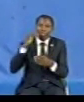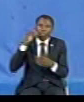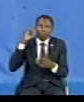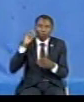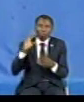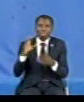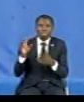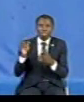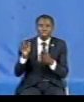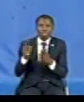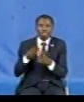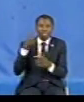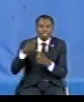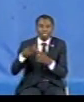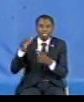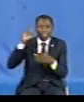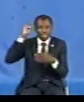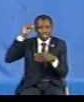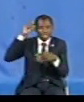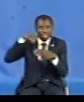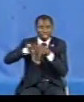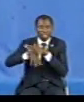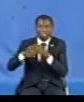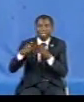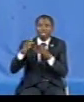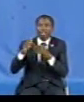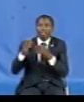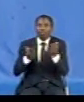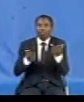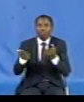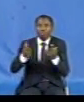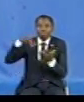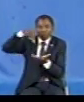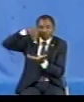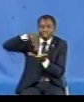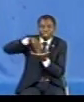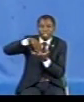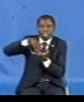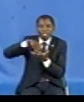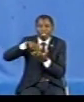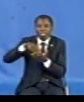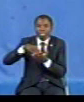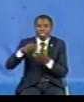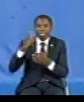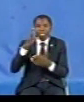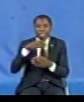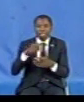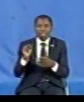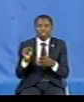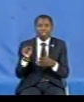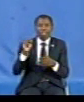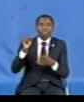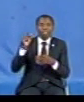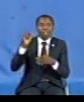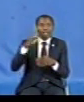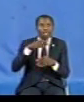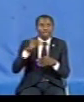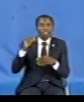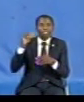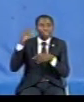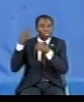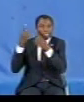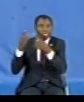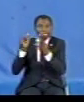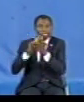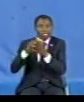now, I have stood. I've entered from the campground to this place, and from this place to the campground, and nothing. The